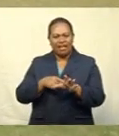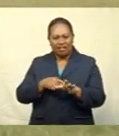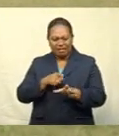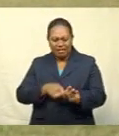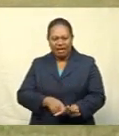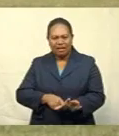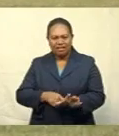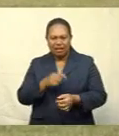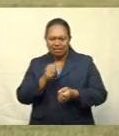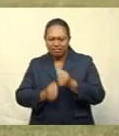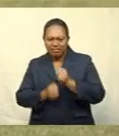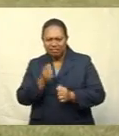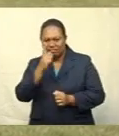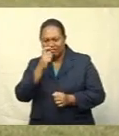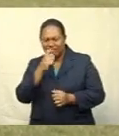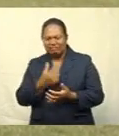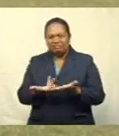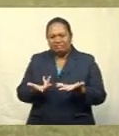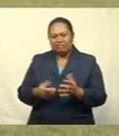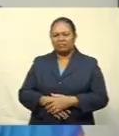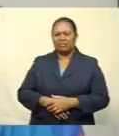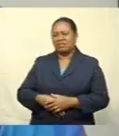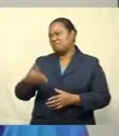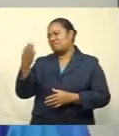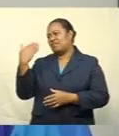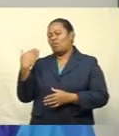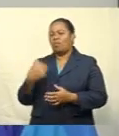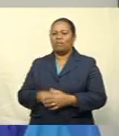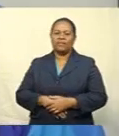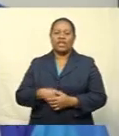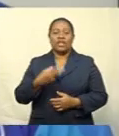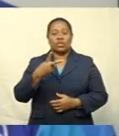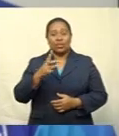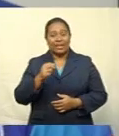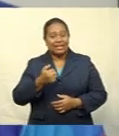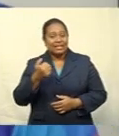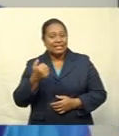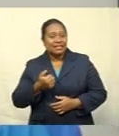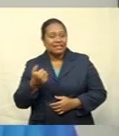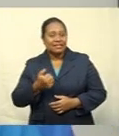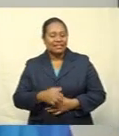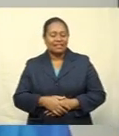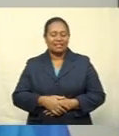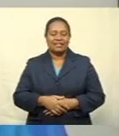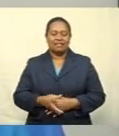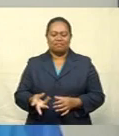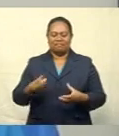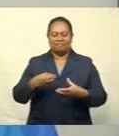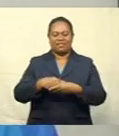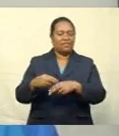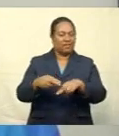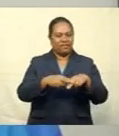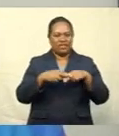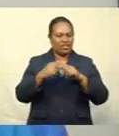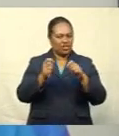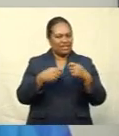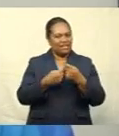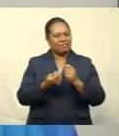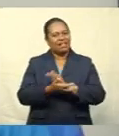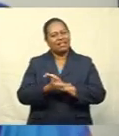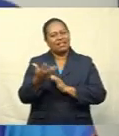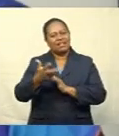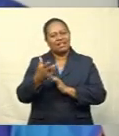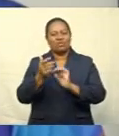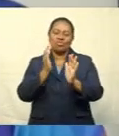part of the national squad some years back. In 2016, he got selected into the Fiji under-19 squad to go play into the World